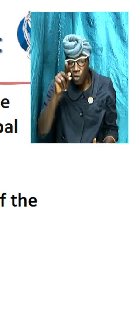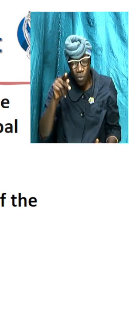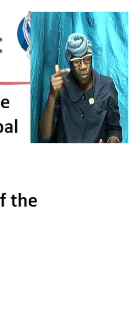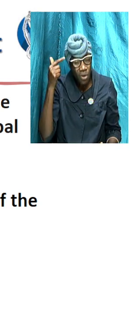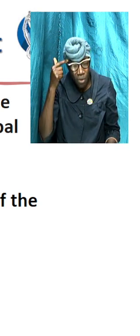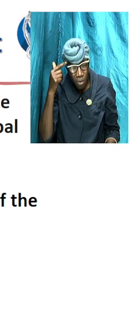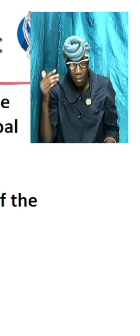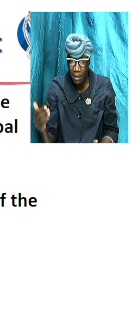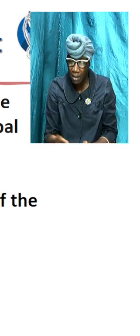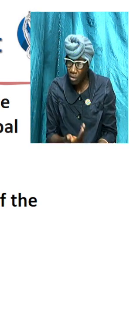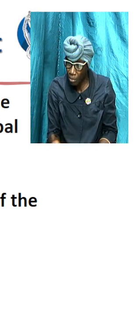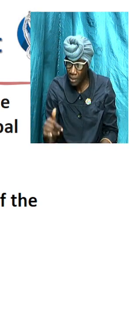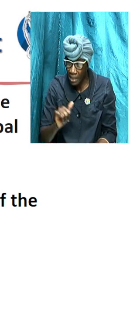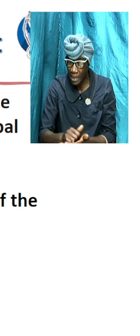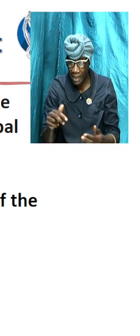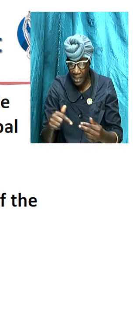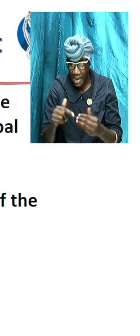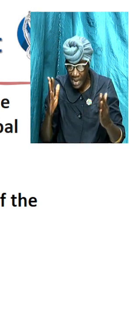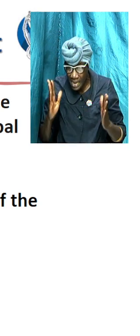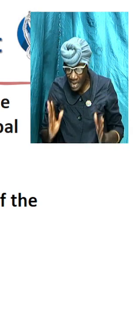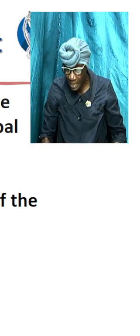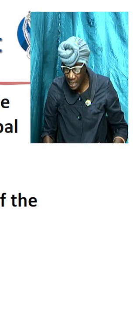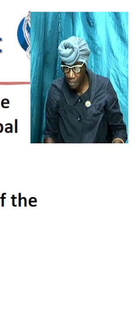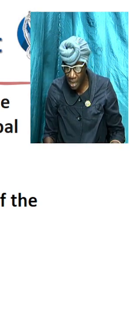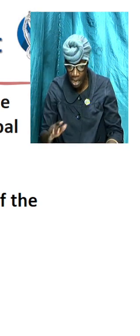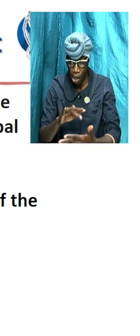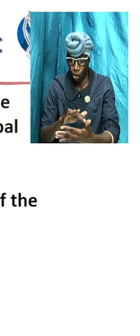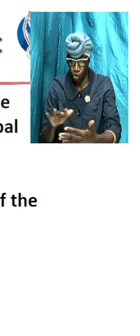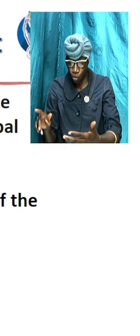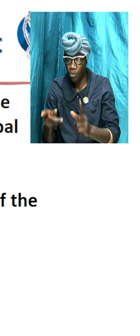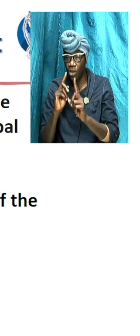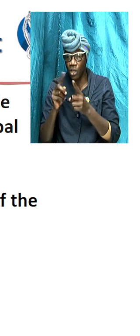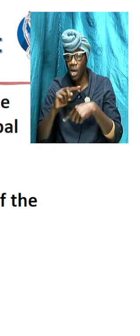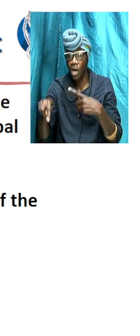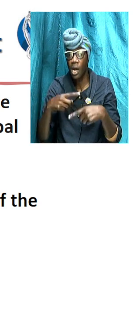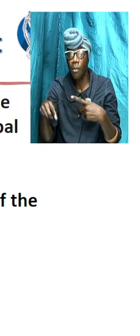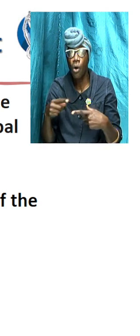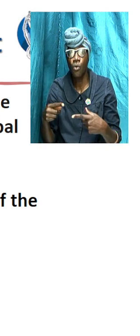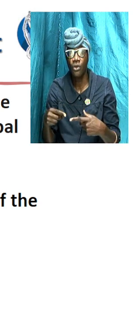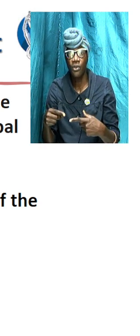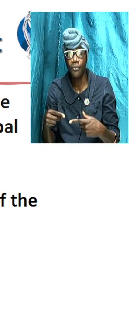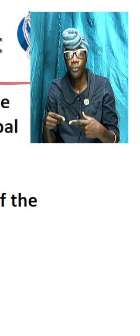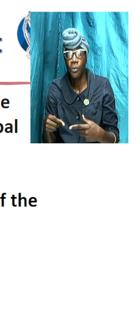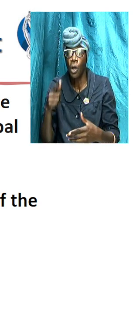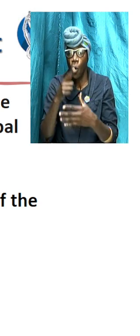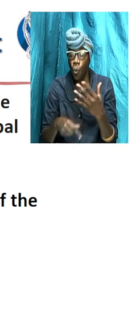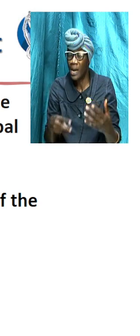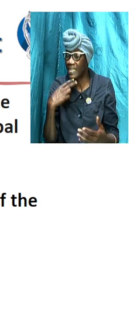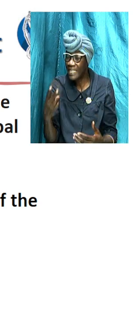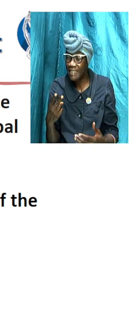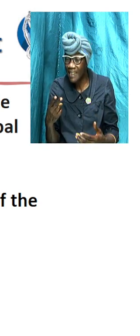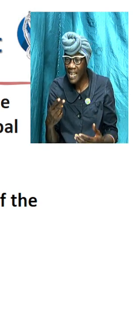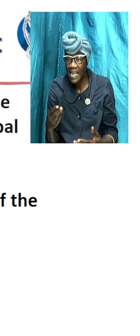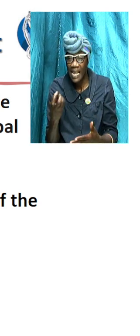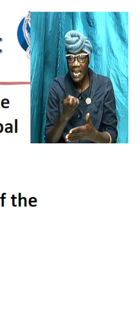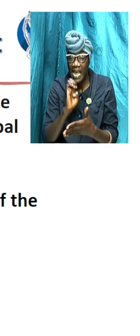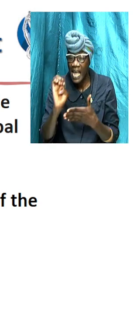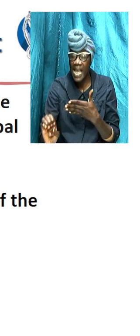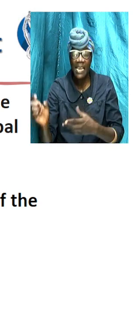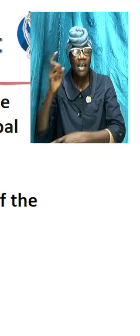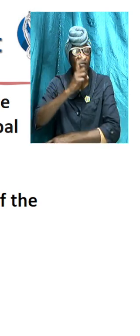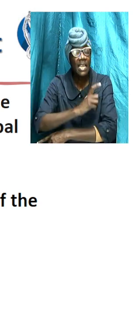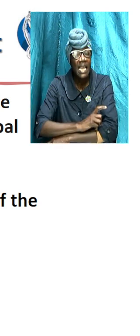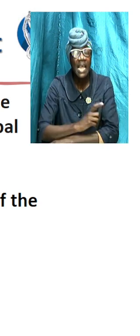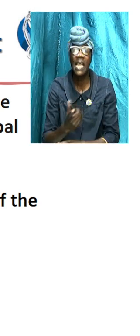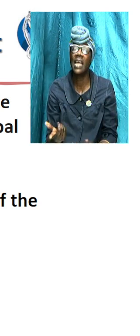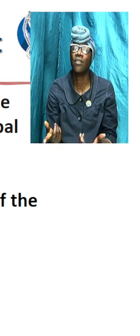is something that the enemy, something that the scriptures practically talk about, sorry. And what it's saying is that at the end of the day, there's going to come